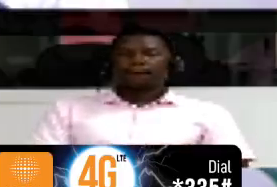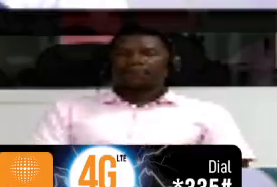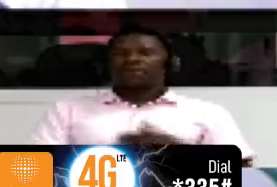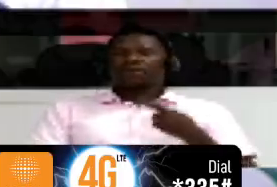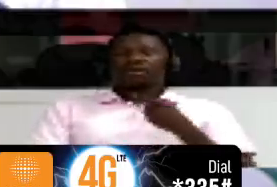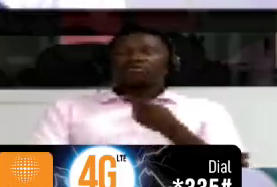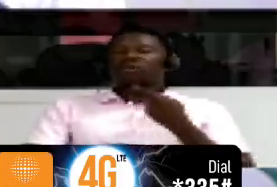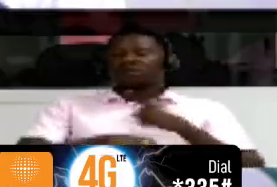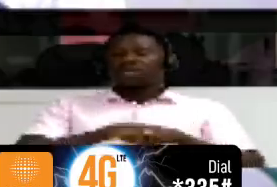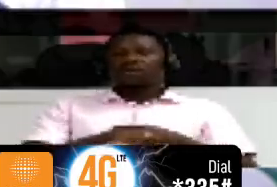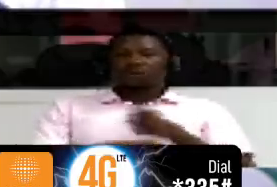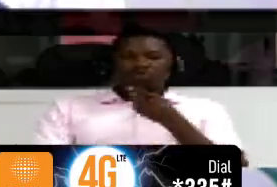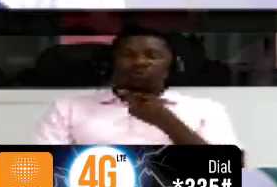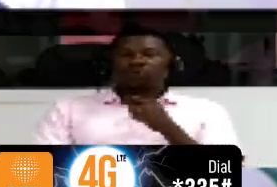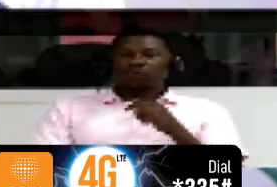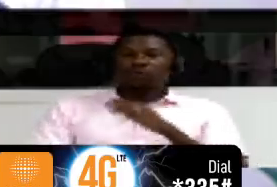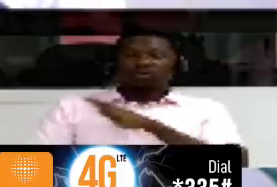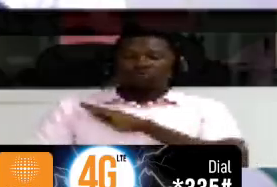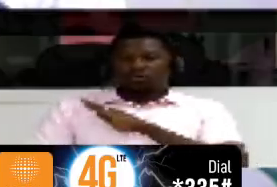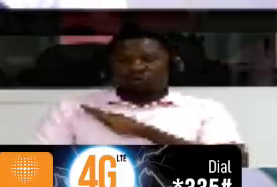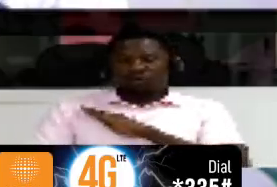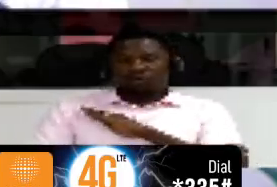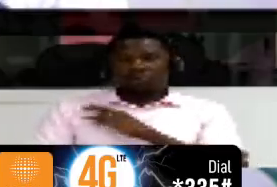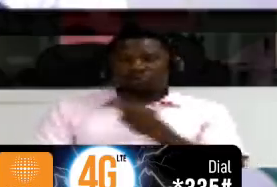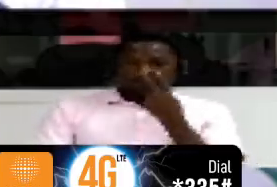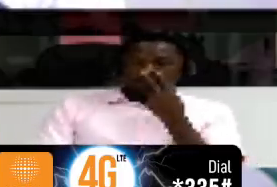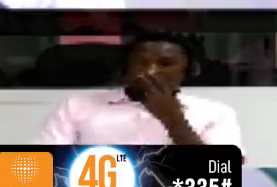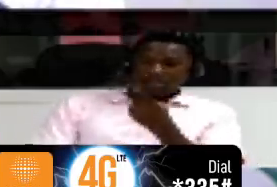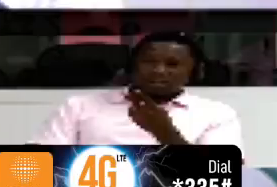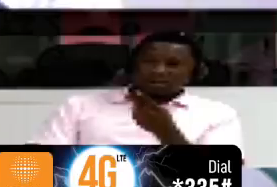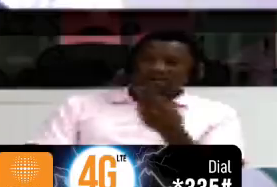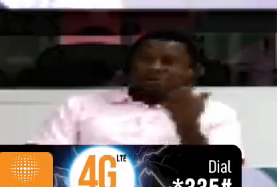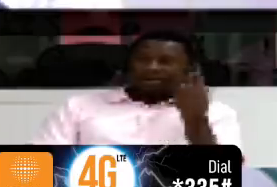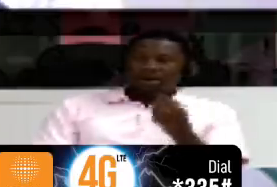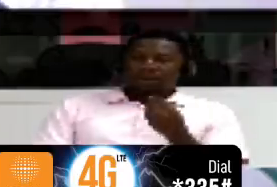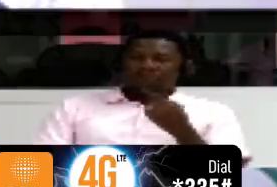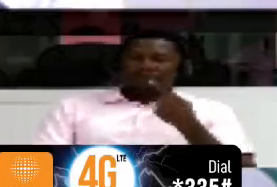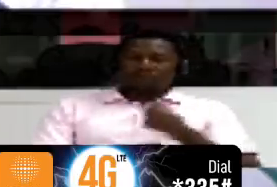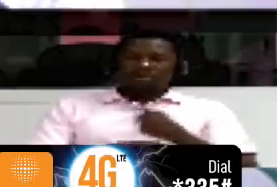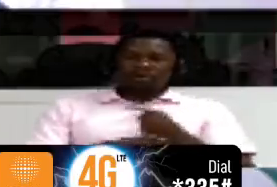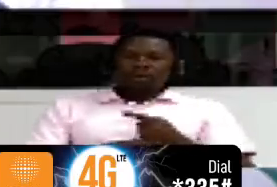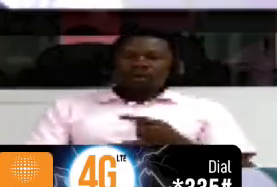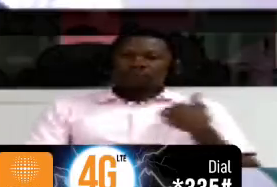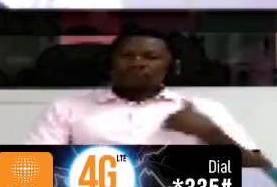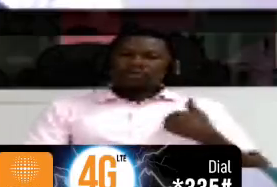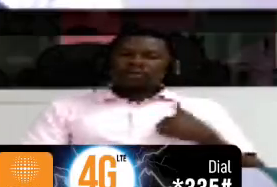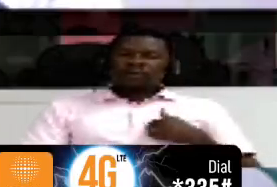That was the time you could also see how Gambians are